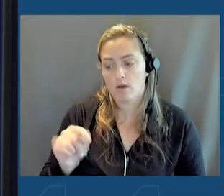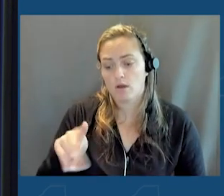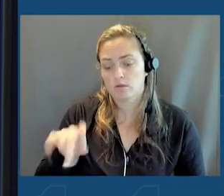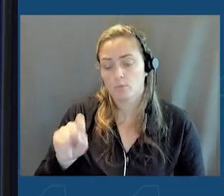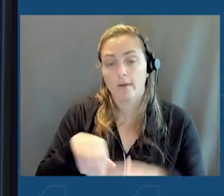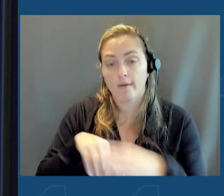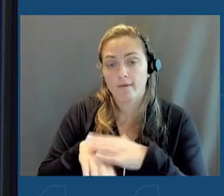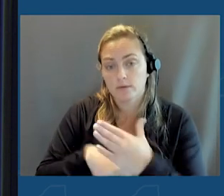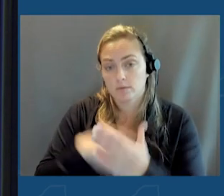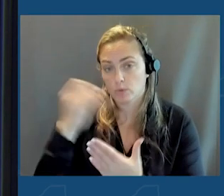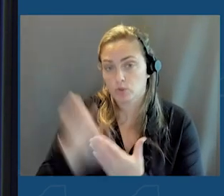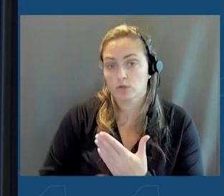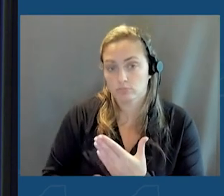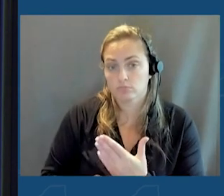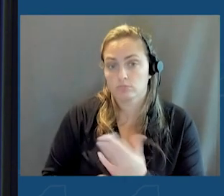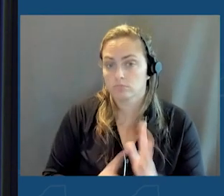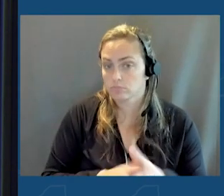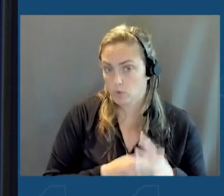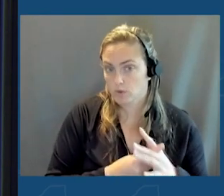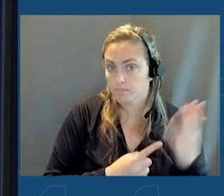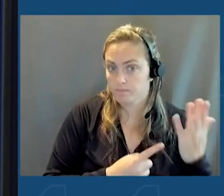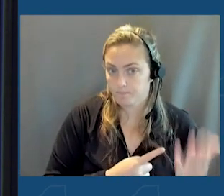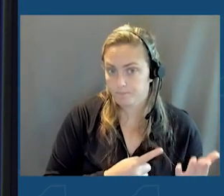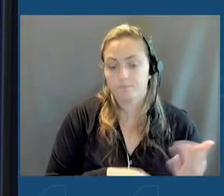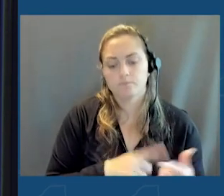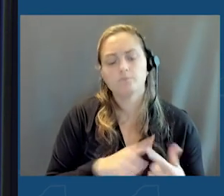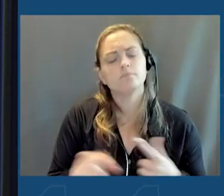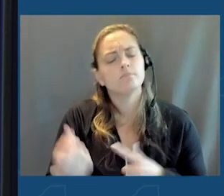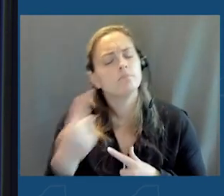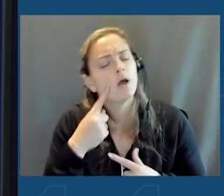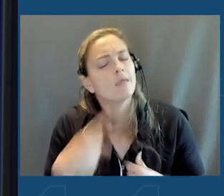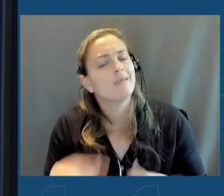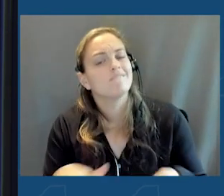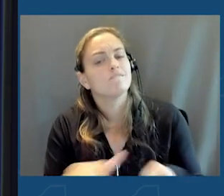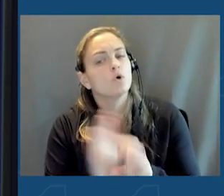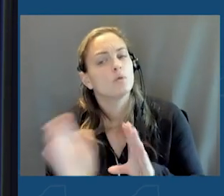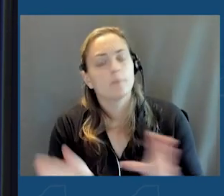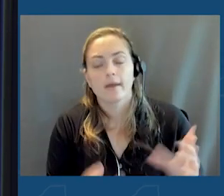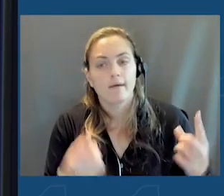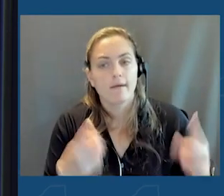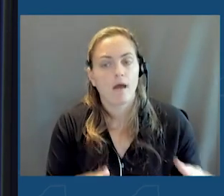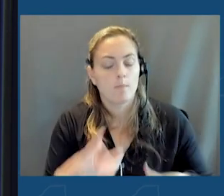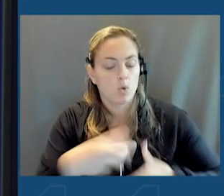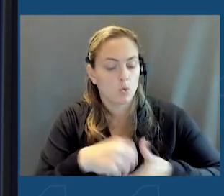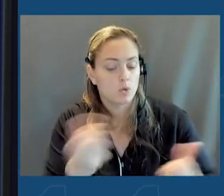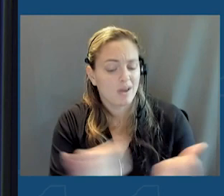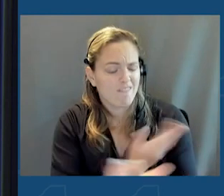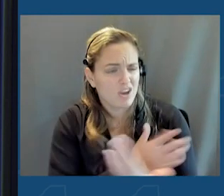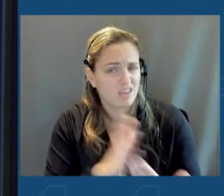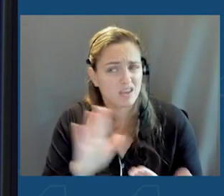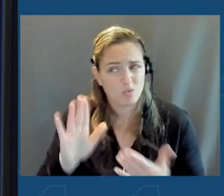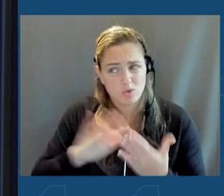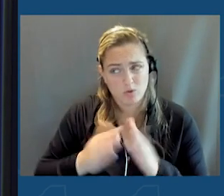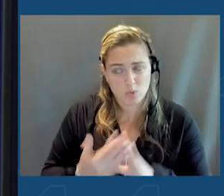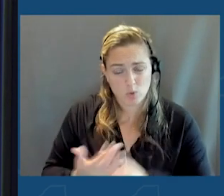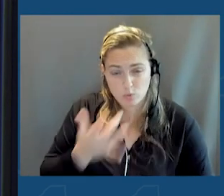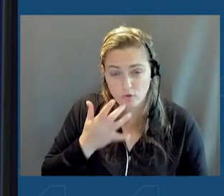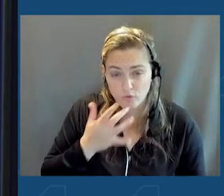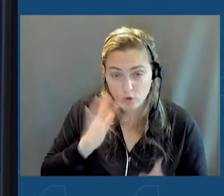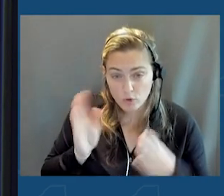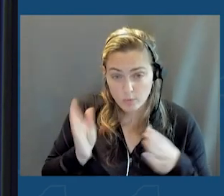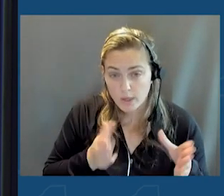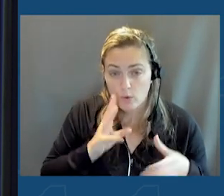Project. While the fulfilled plan did not fully reflect the community's preferred plan or embody its